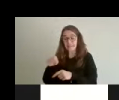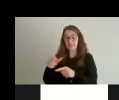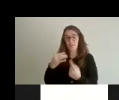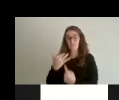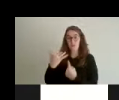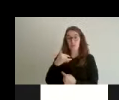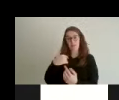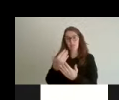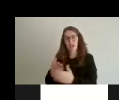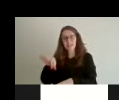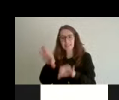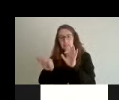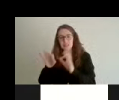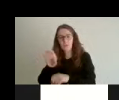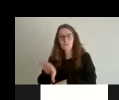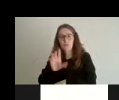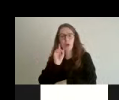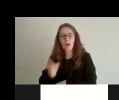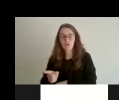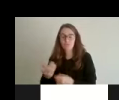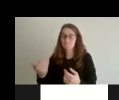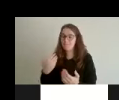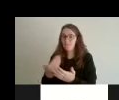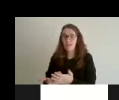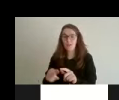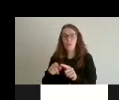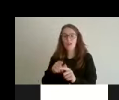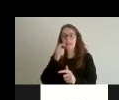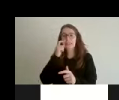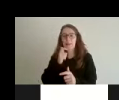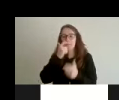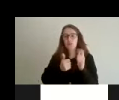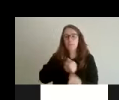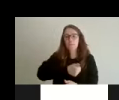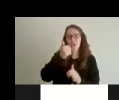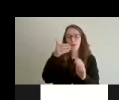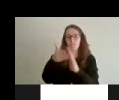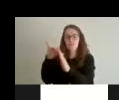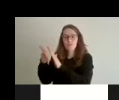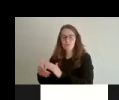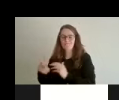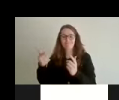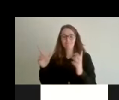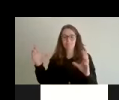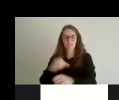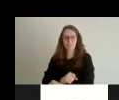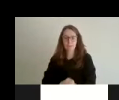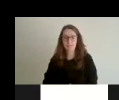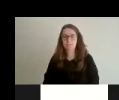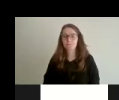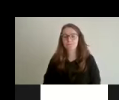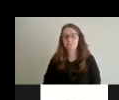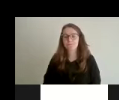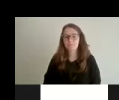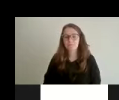selection processes, and that destroys the meritocracy. We have to make sure meritocracy can be true. Why